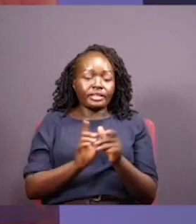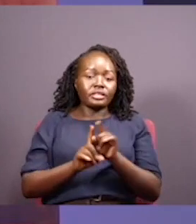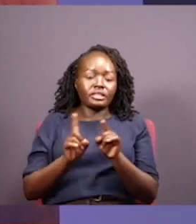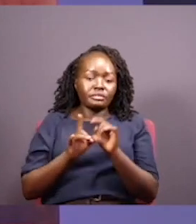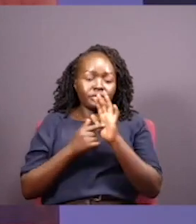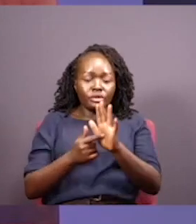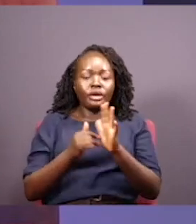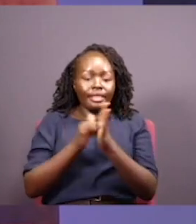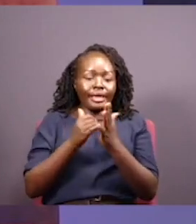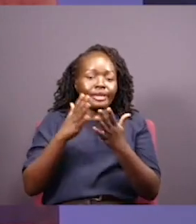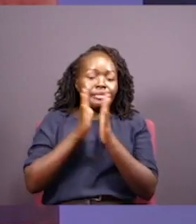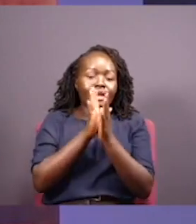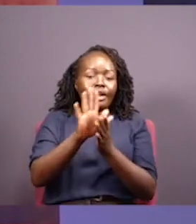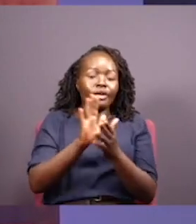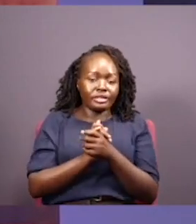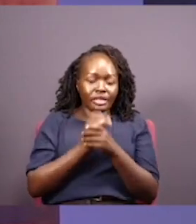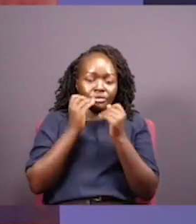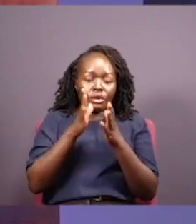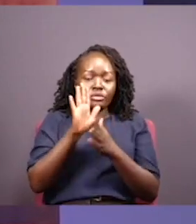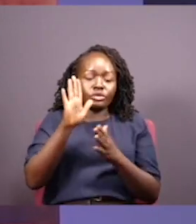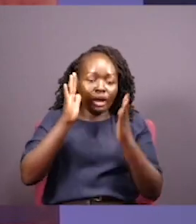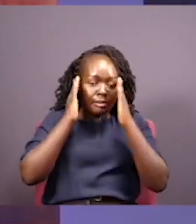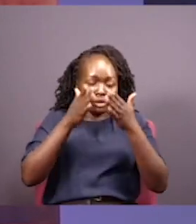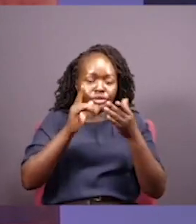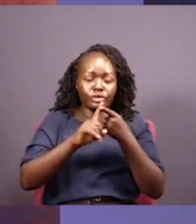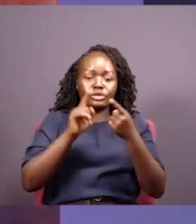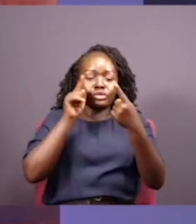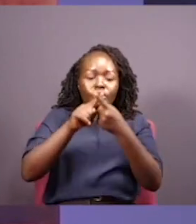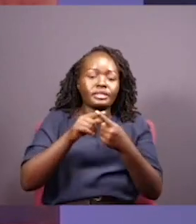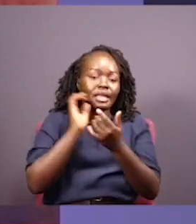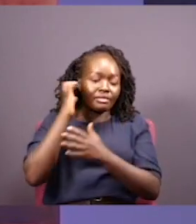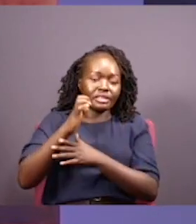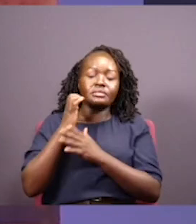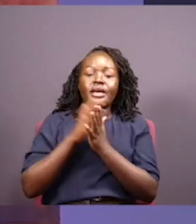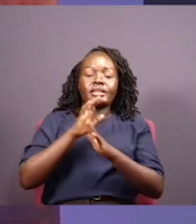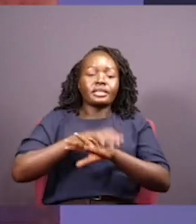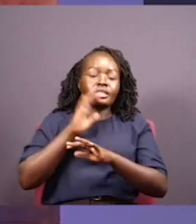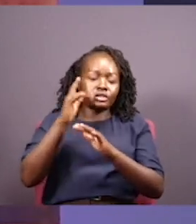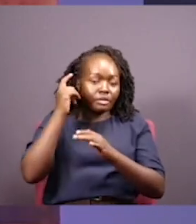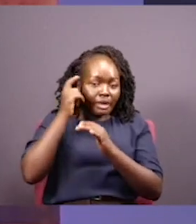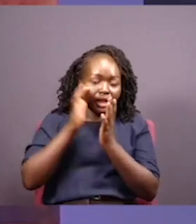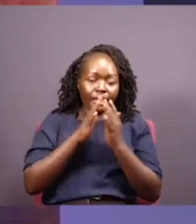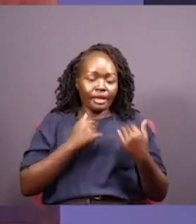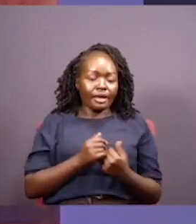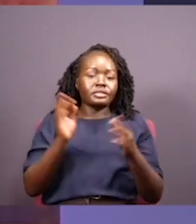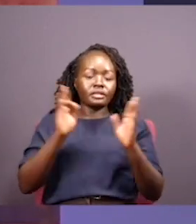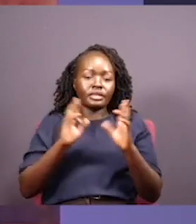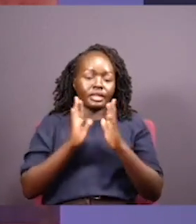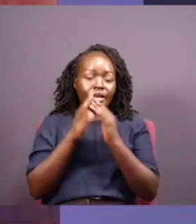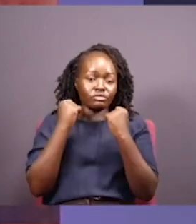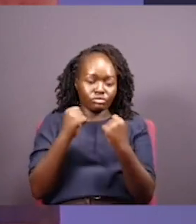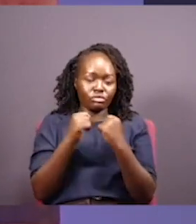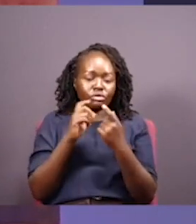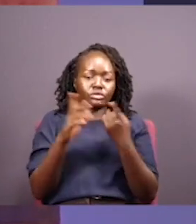prayers. It informs your approach towards evangelism. It gets your mind and heart ready and steady to engage